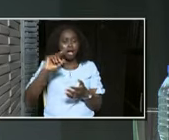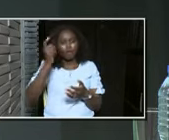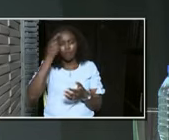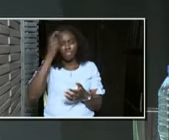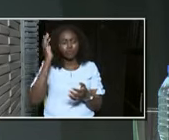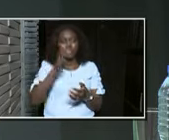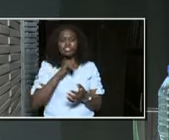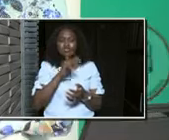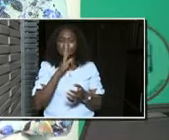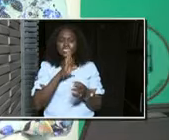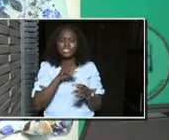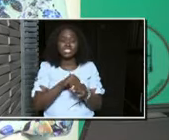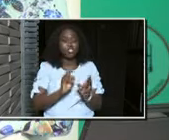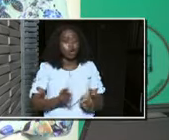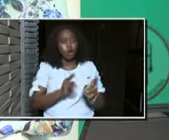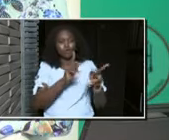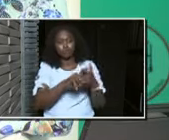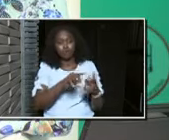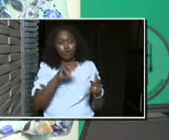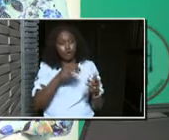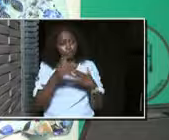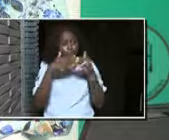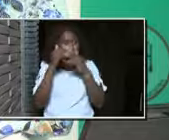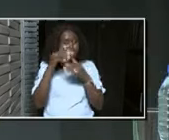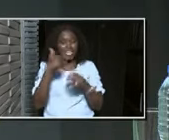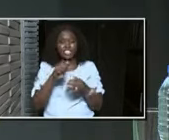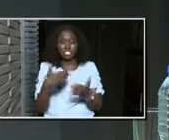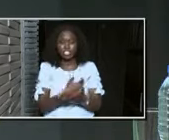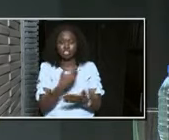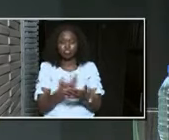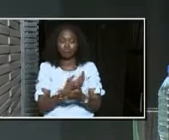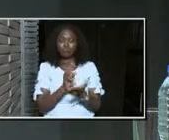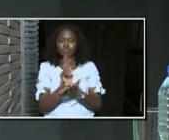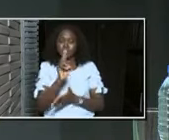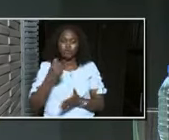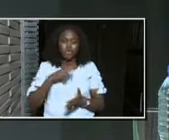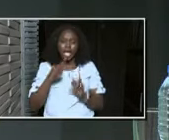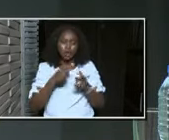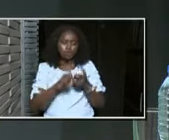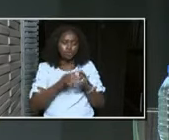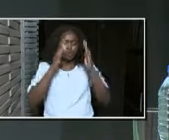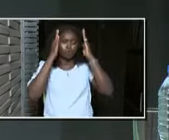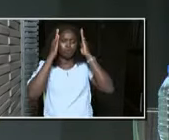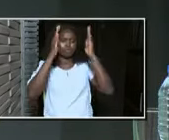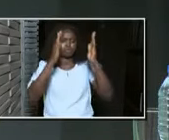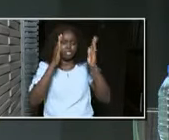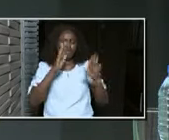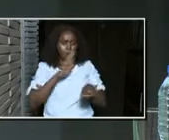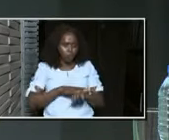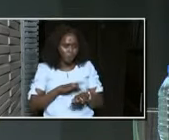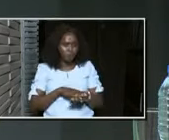new university. We were going to concentrate on strengthening our